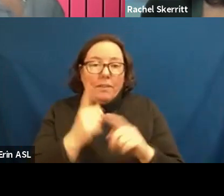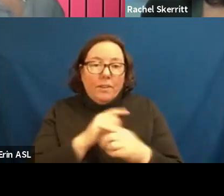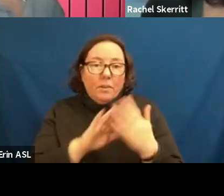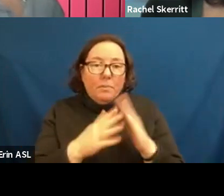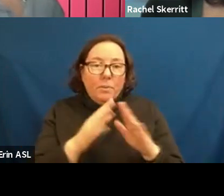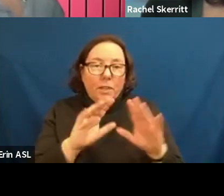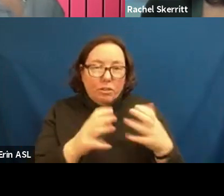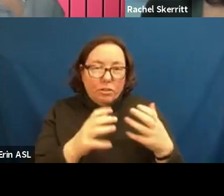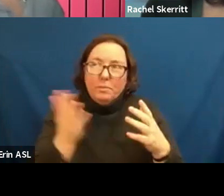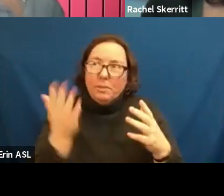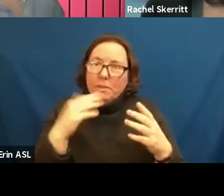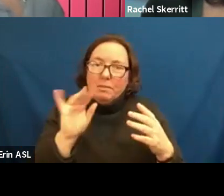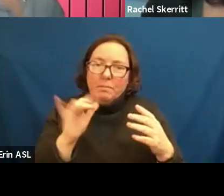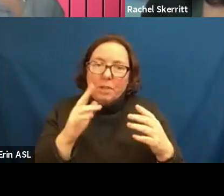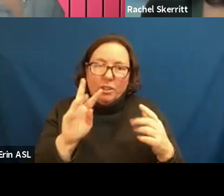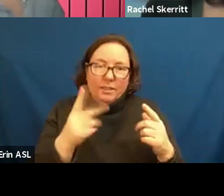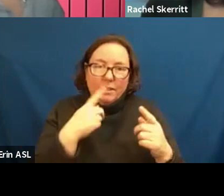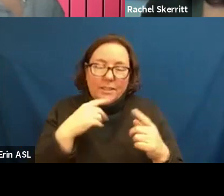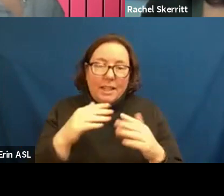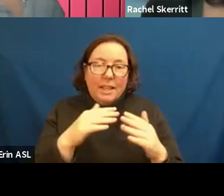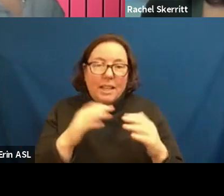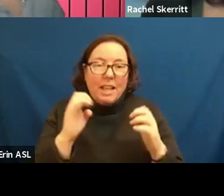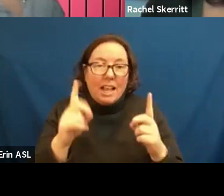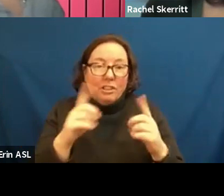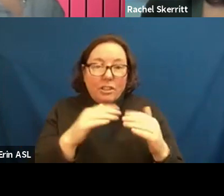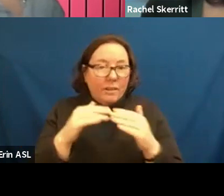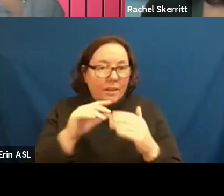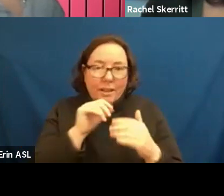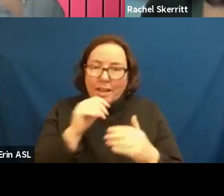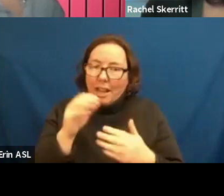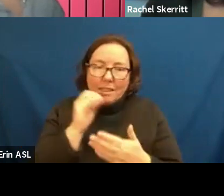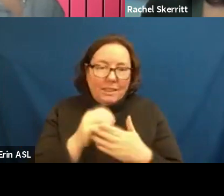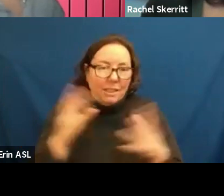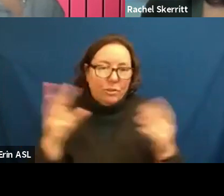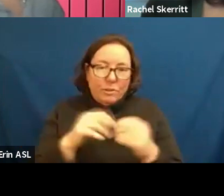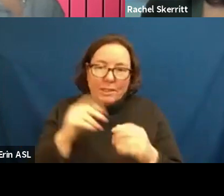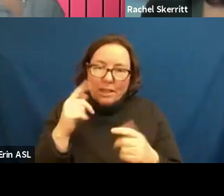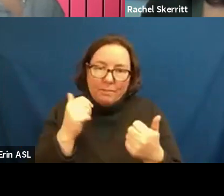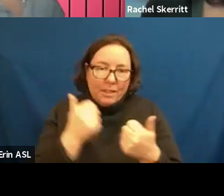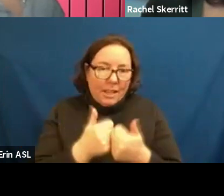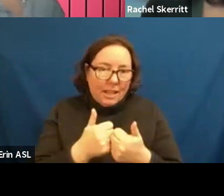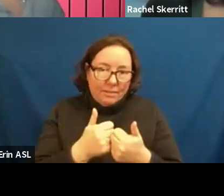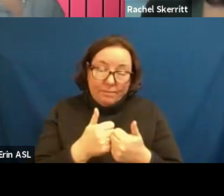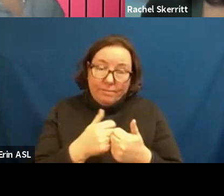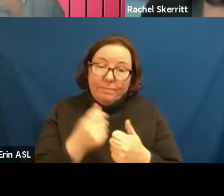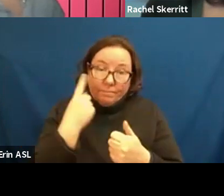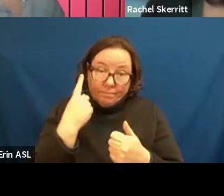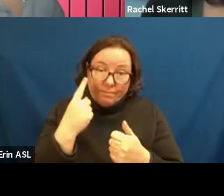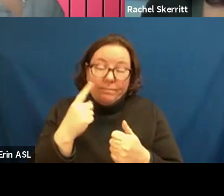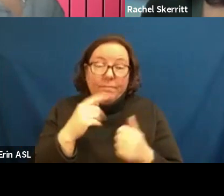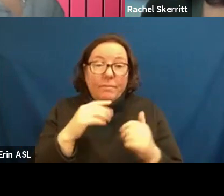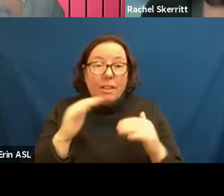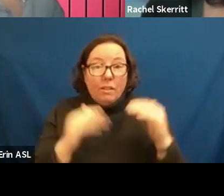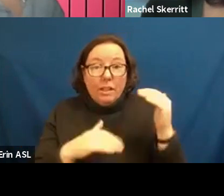that says educational equity is not a zero-sum game. And to quote a statement that stood out to me, the inequity of resources